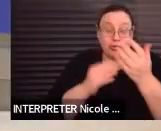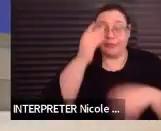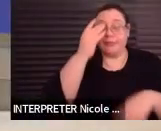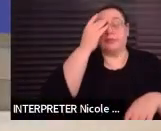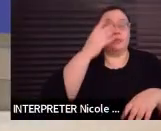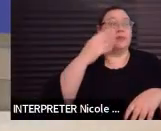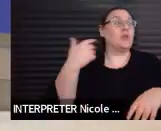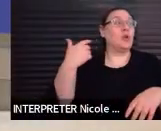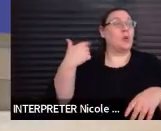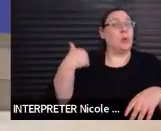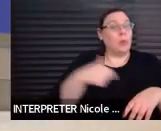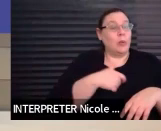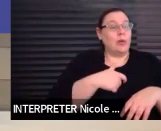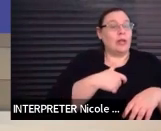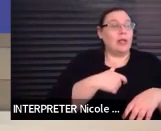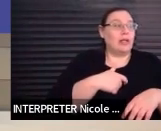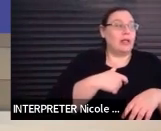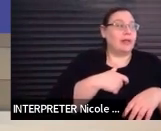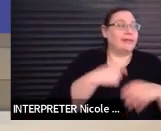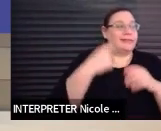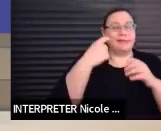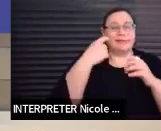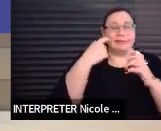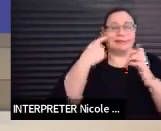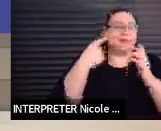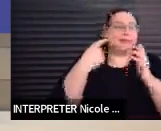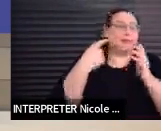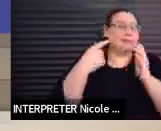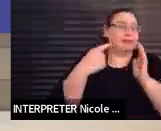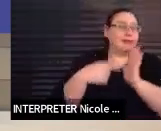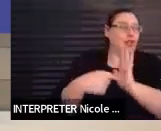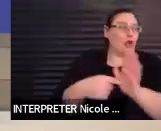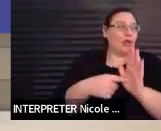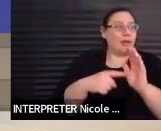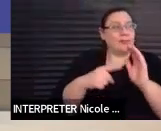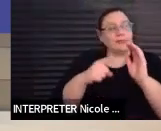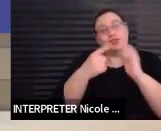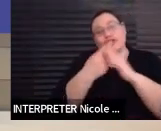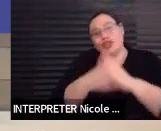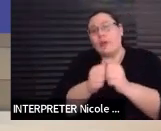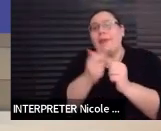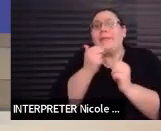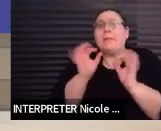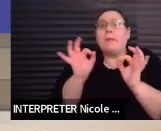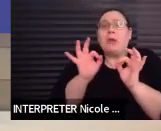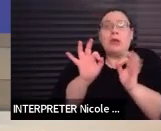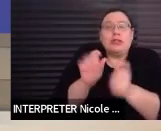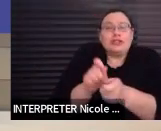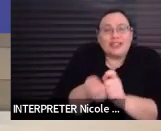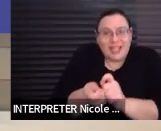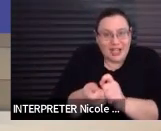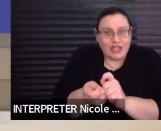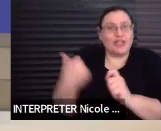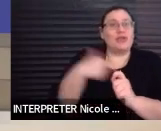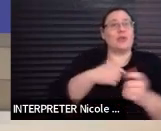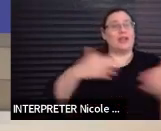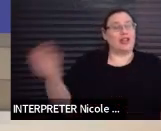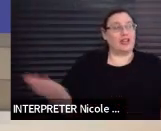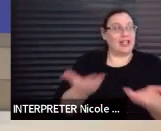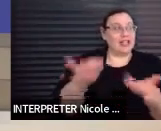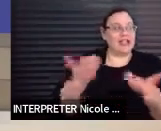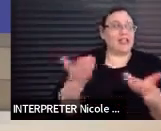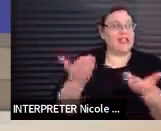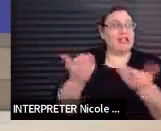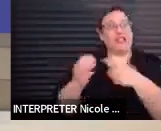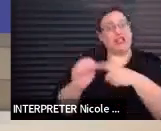we just showed them, like, you know, start with small changes, and also we are here to